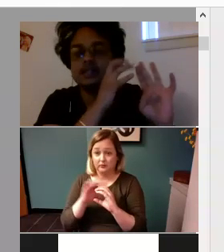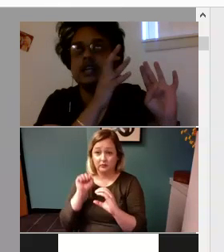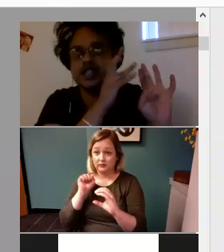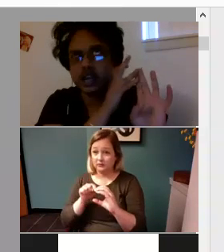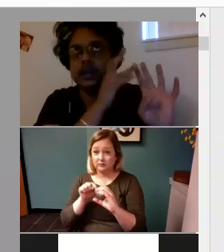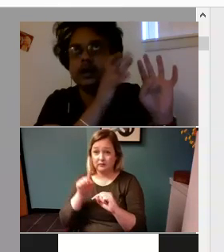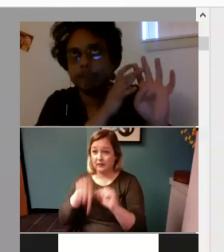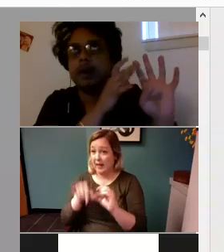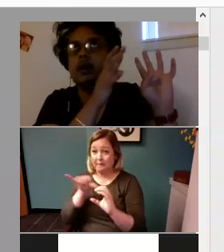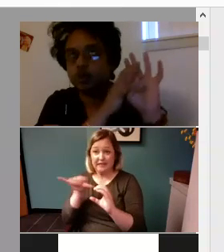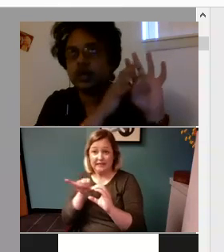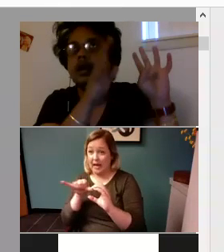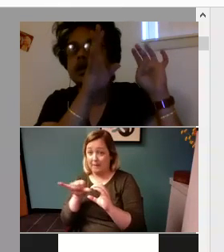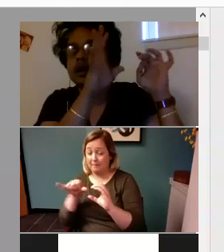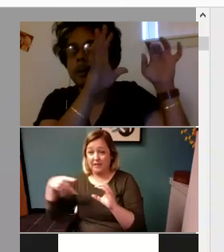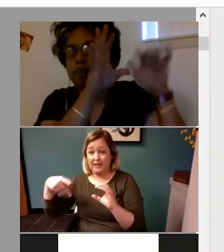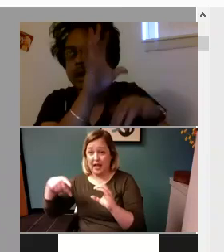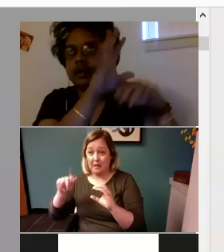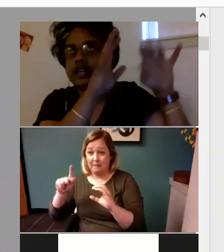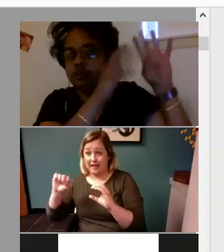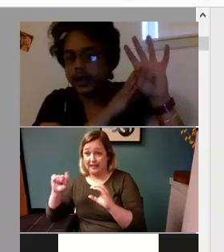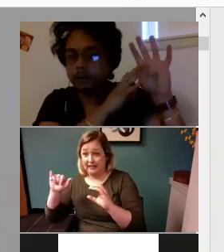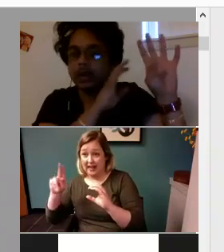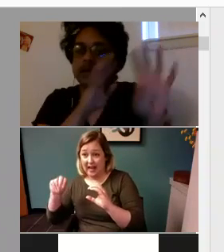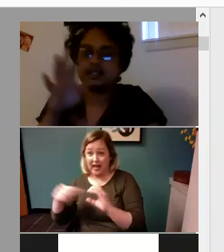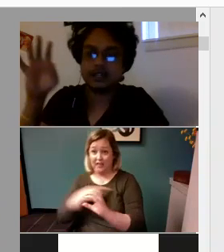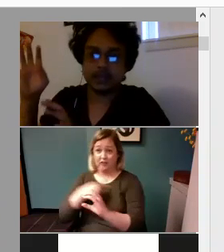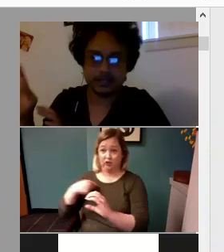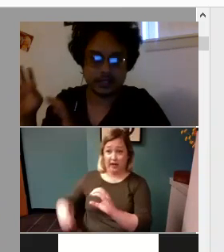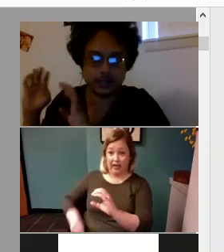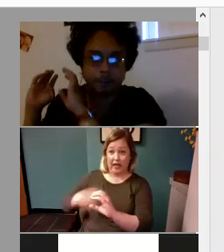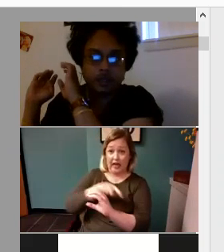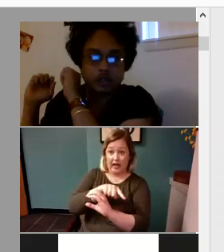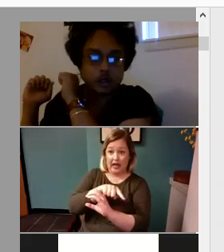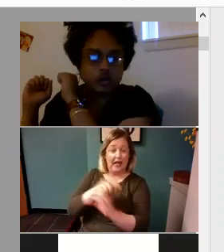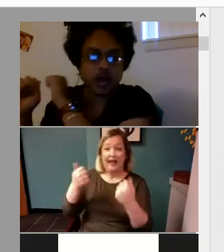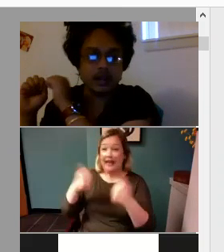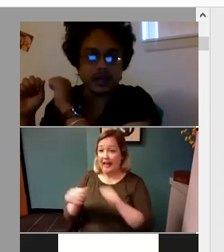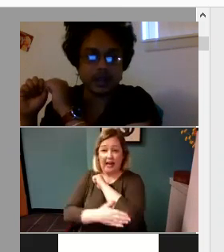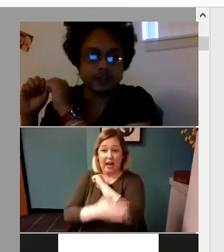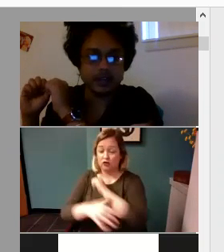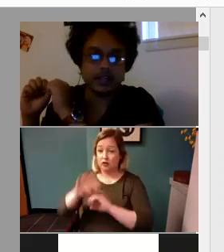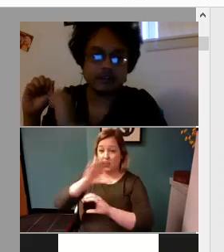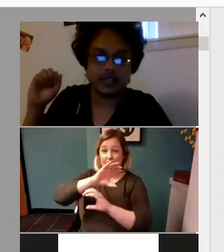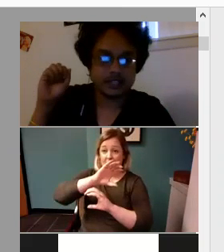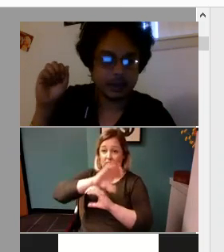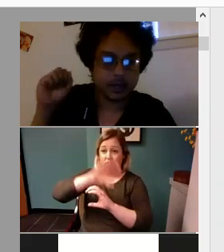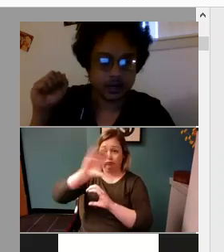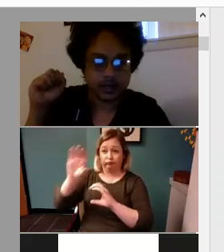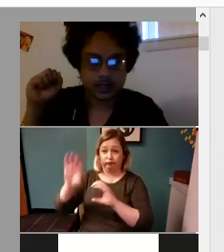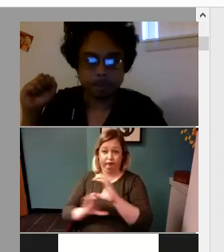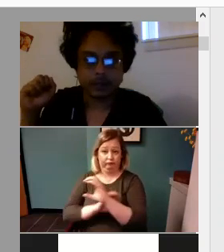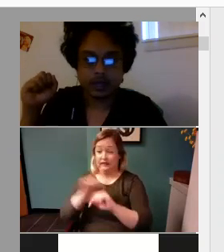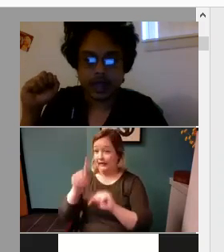as Pakistan, China, Nepal, Bhutan, Bangladesh, Myanmar, etc., etc. So you can't have India with the